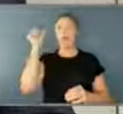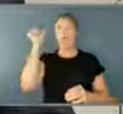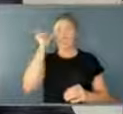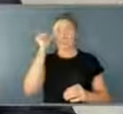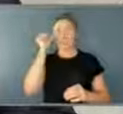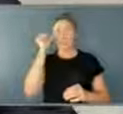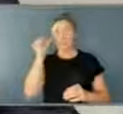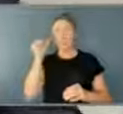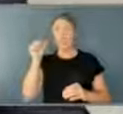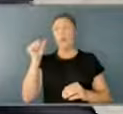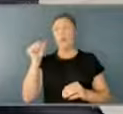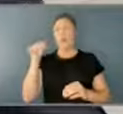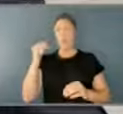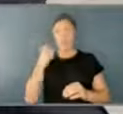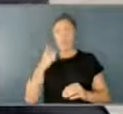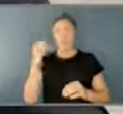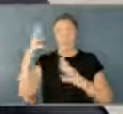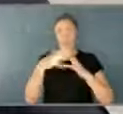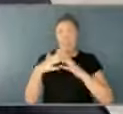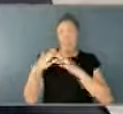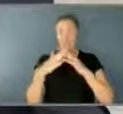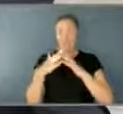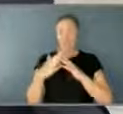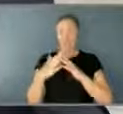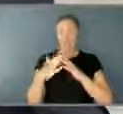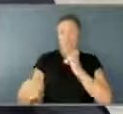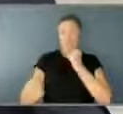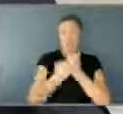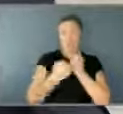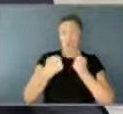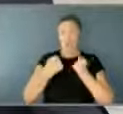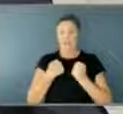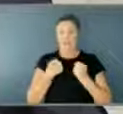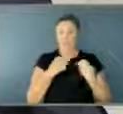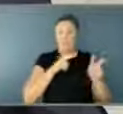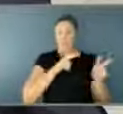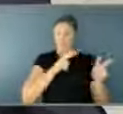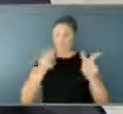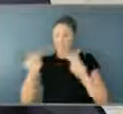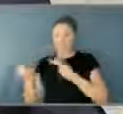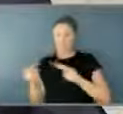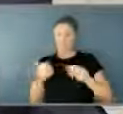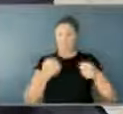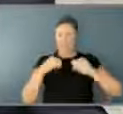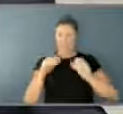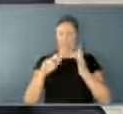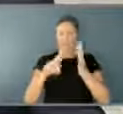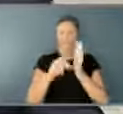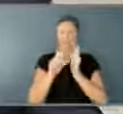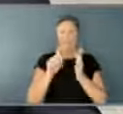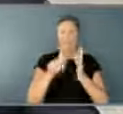Indo-Pacific security. Prime Minister, on hotel quarantine, we've got another case of a hotel quarantine worker being infected in Victoria today. Is the